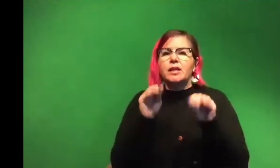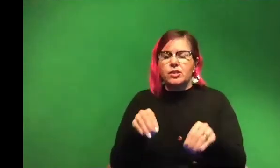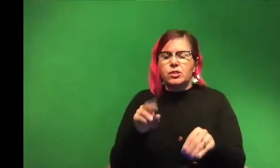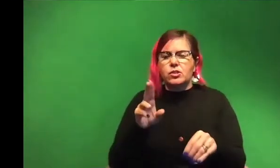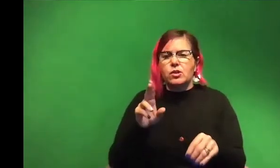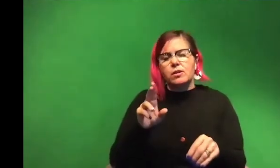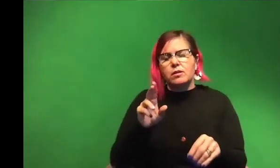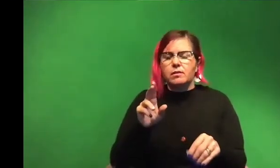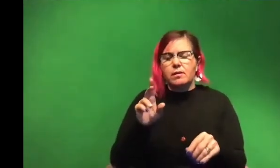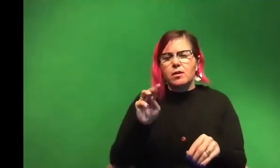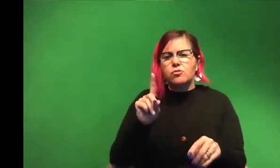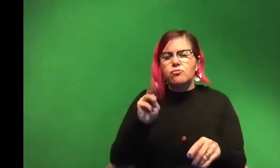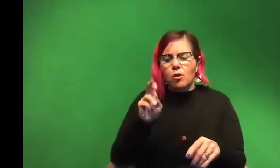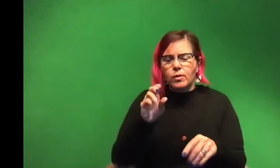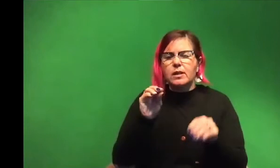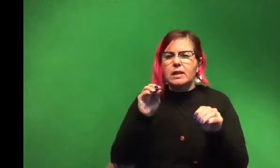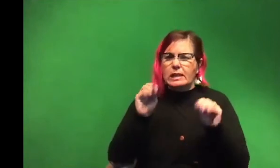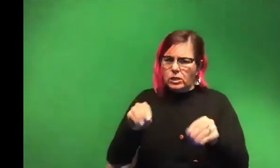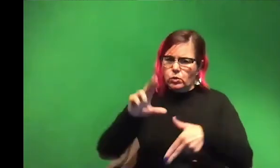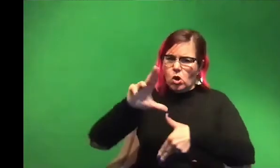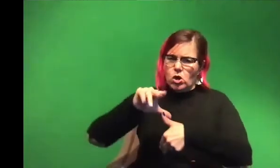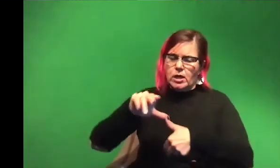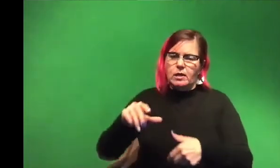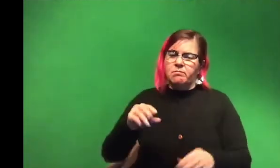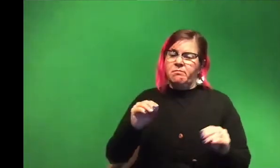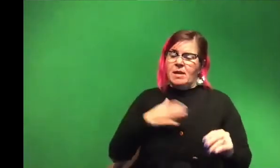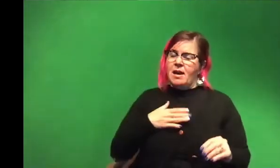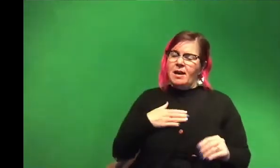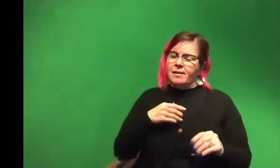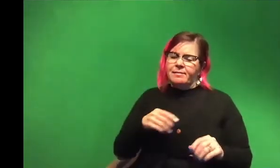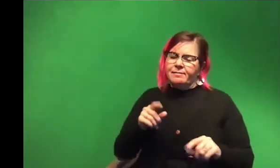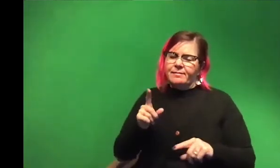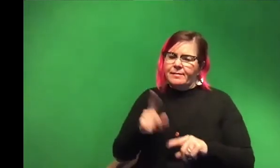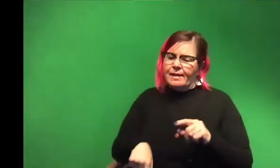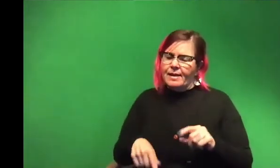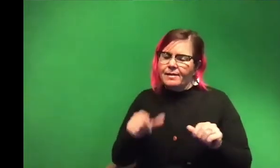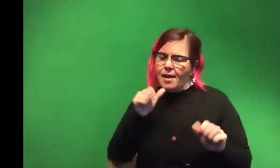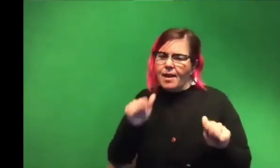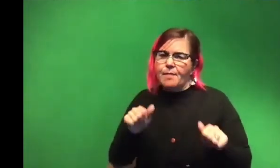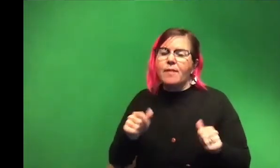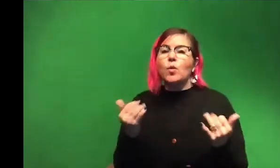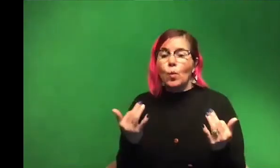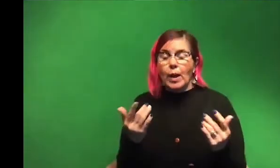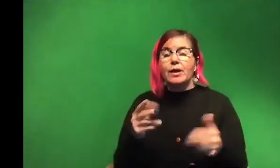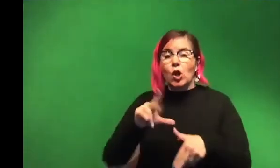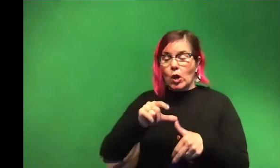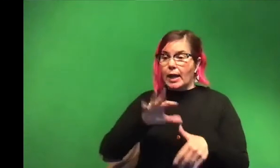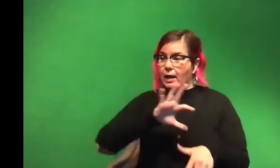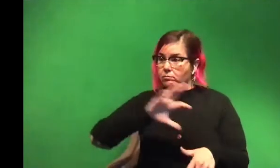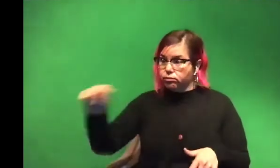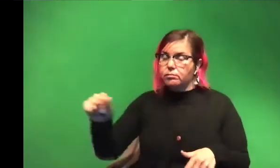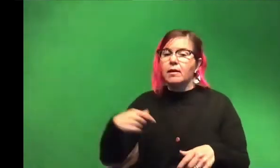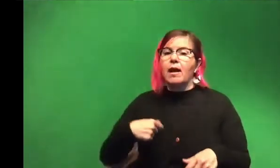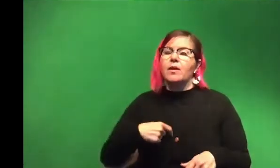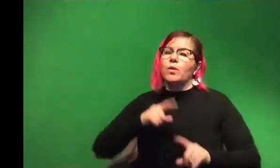a hurricane. Cool. None of ours are capable of doing that. We have to wait until the hurricane is passed, and then we actually respond